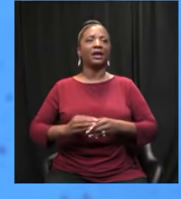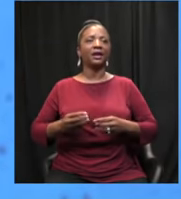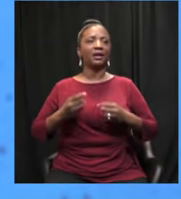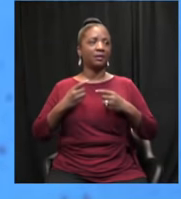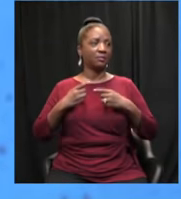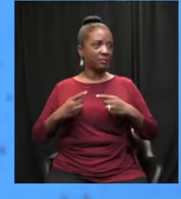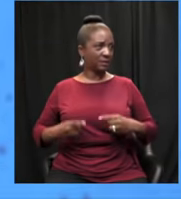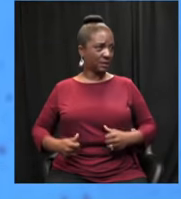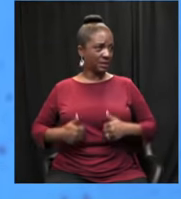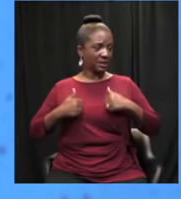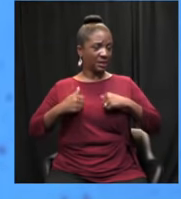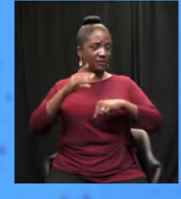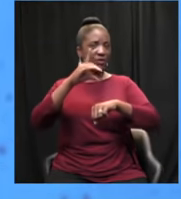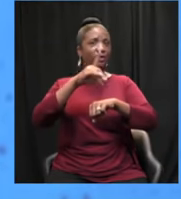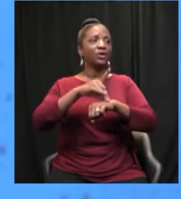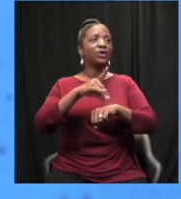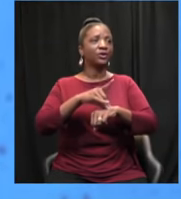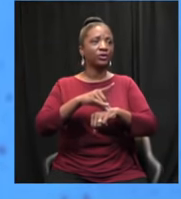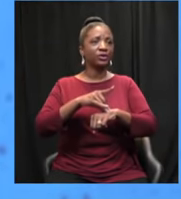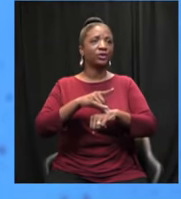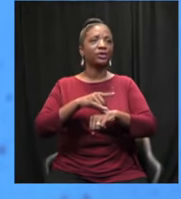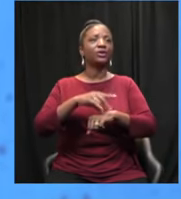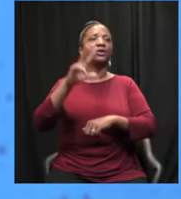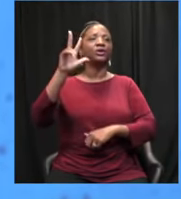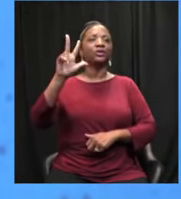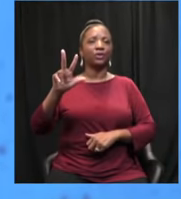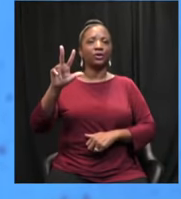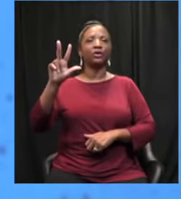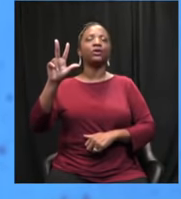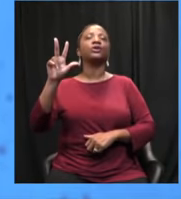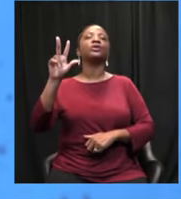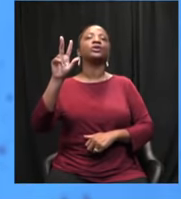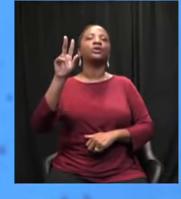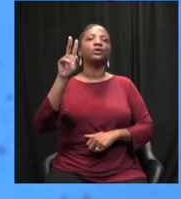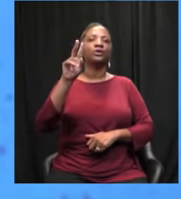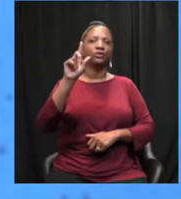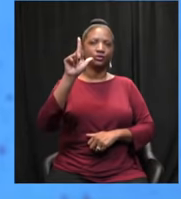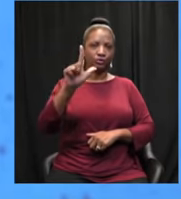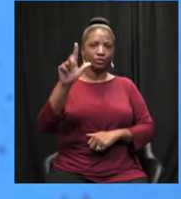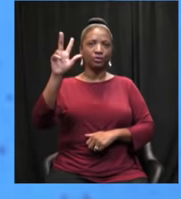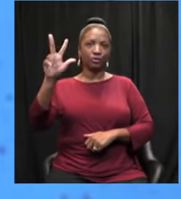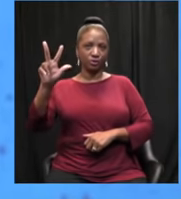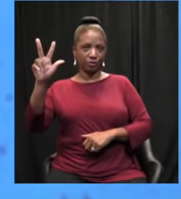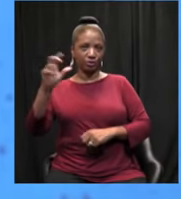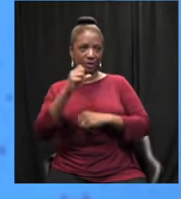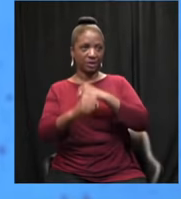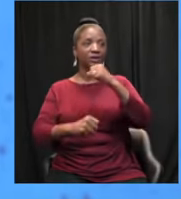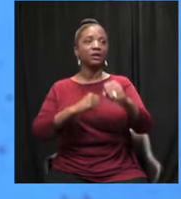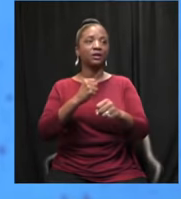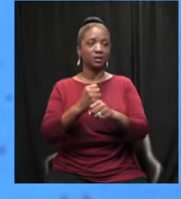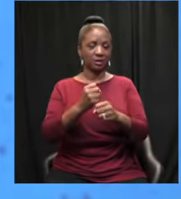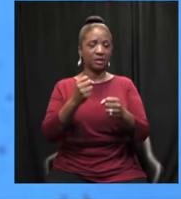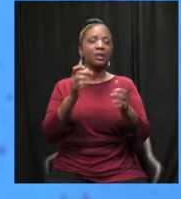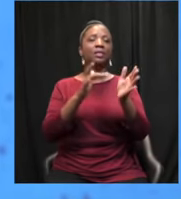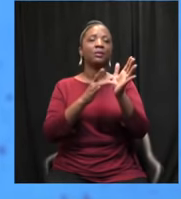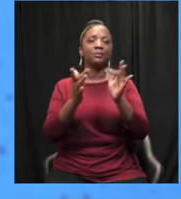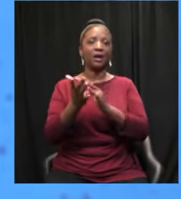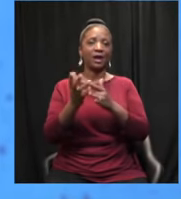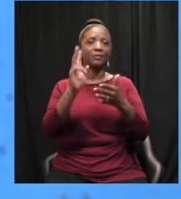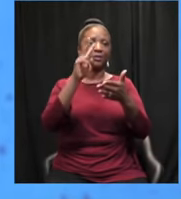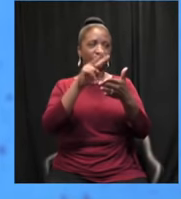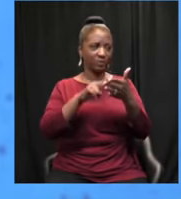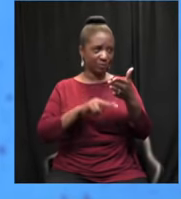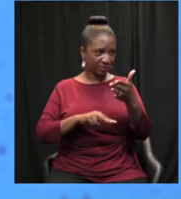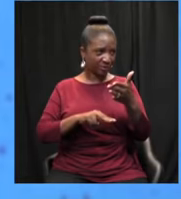earth some 32, 33 years, Hebrews 14 and 5 says, for we do not have a high priest who